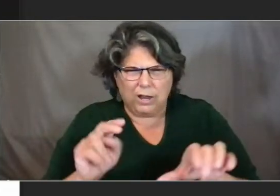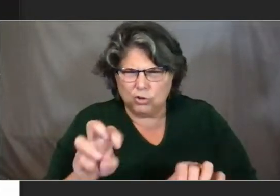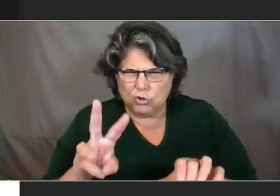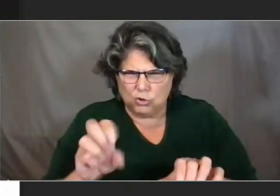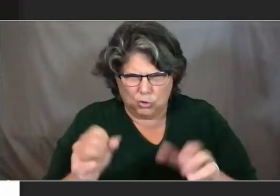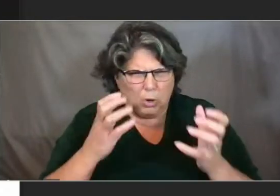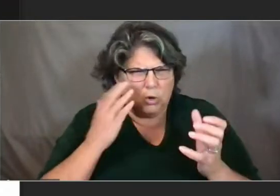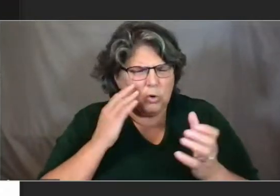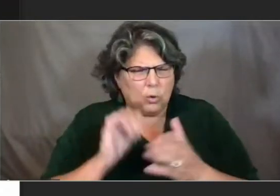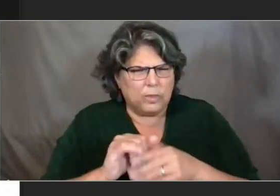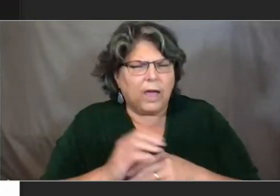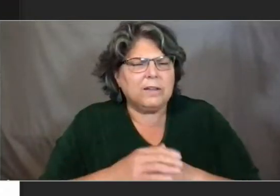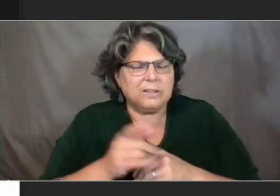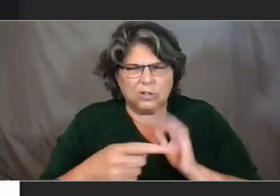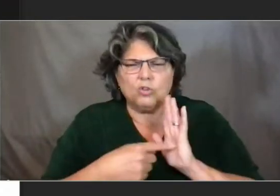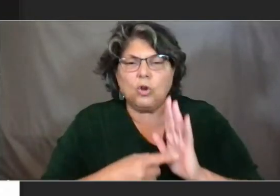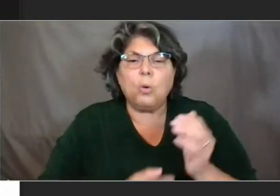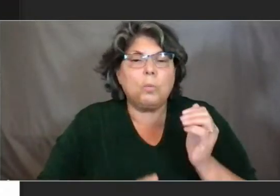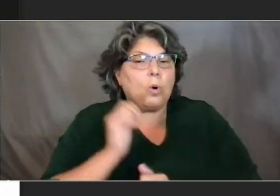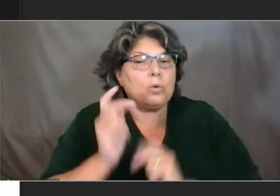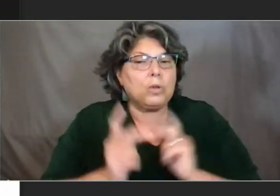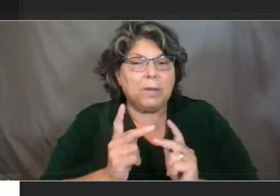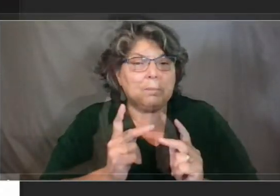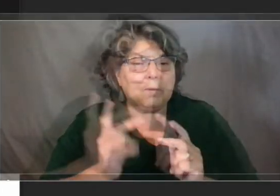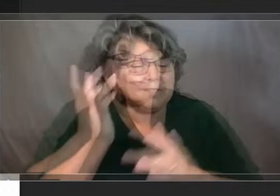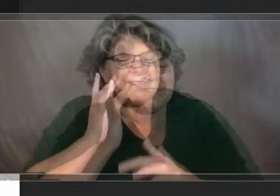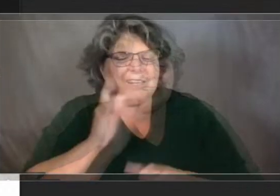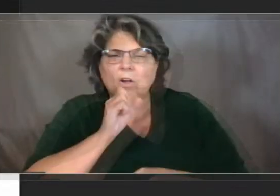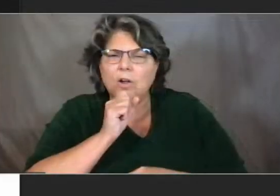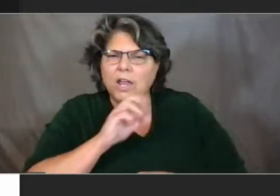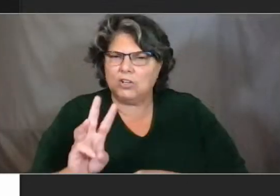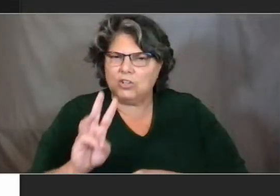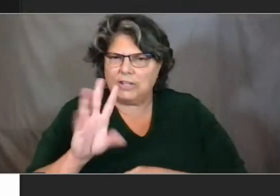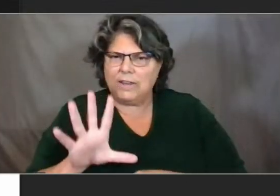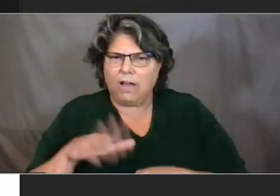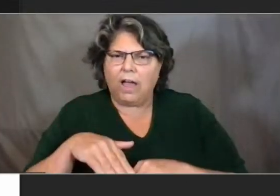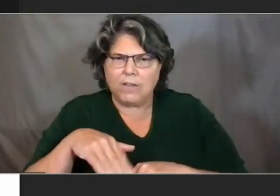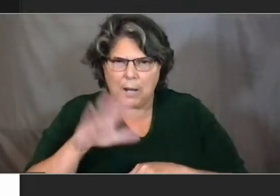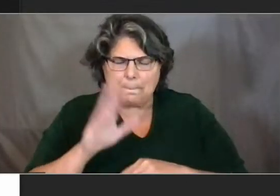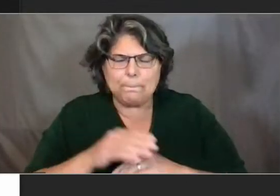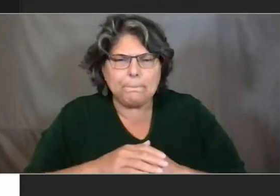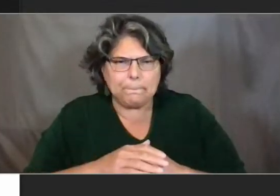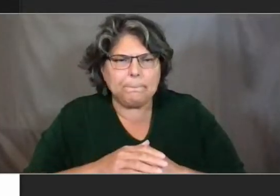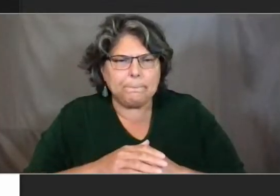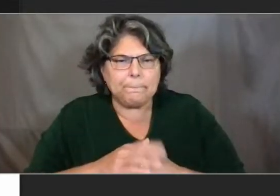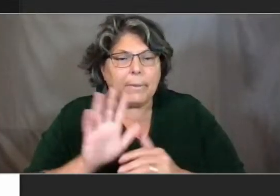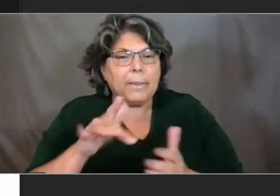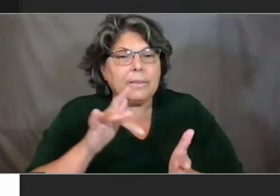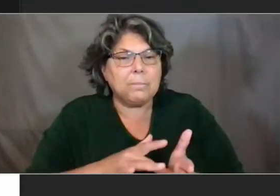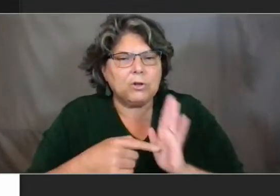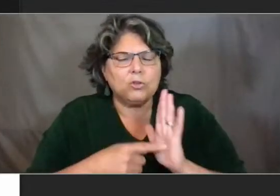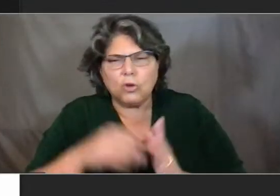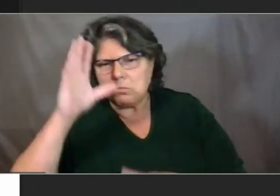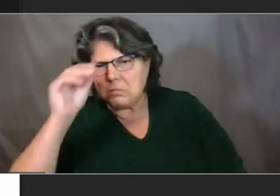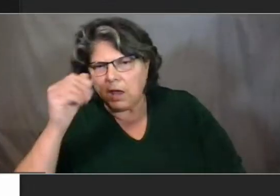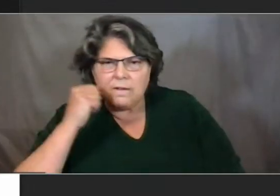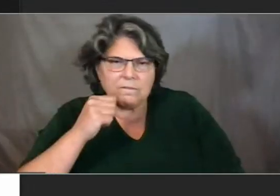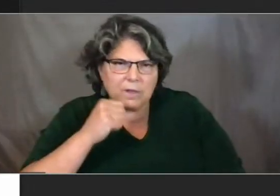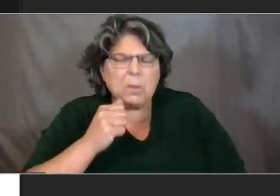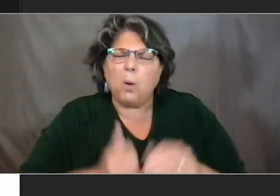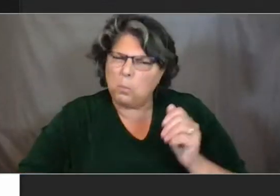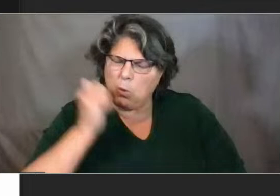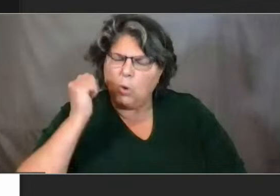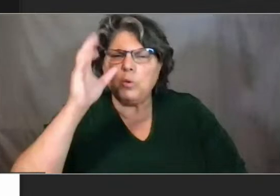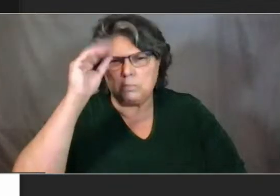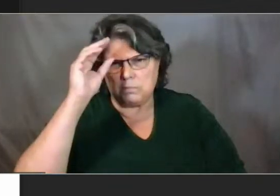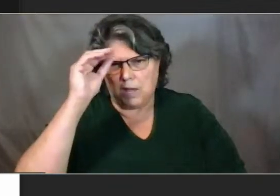data showing that the majority of the cases are 65 and up. There in the middle, we have gender, most are male,